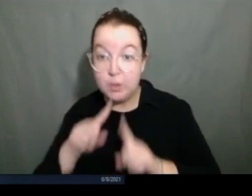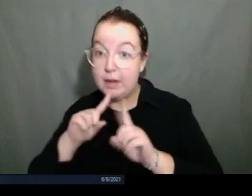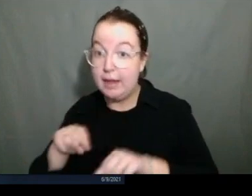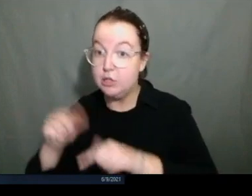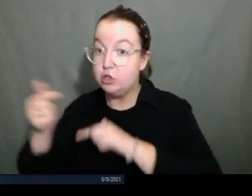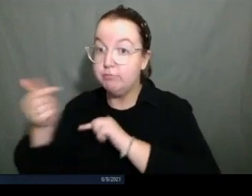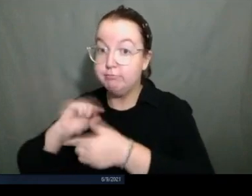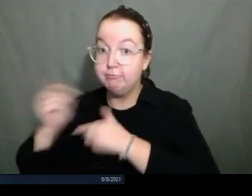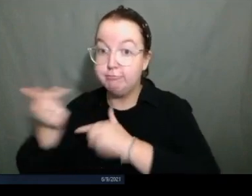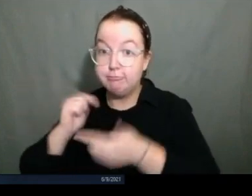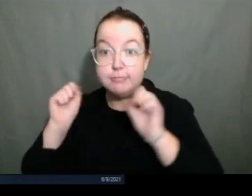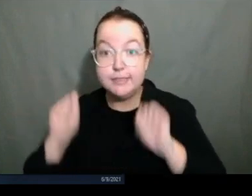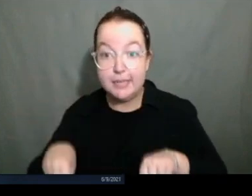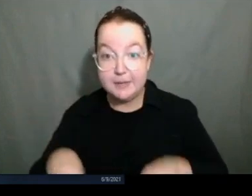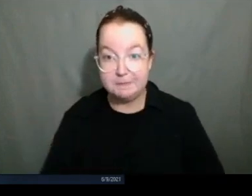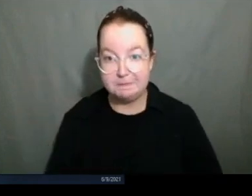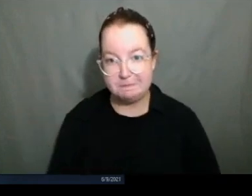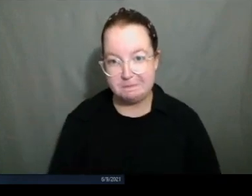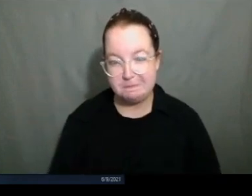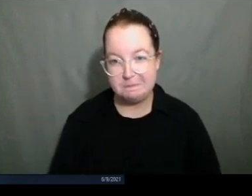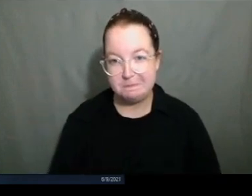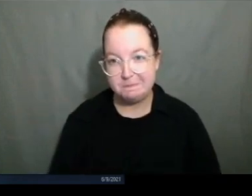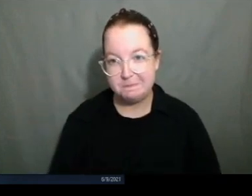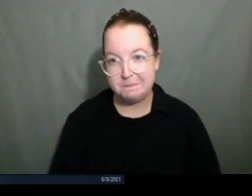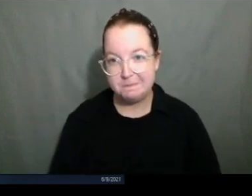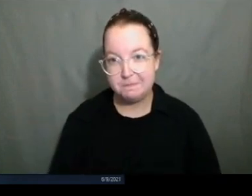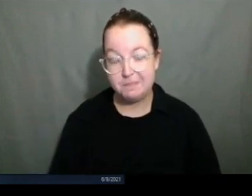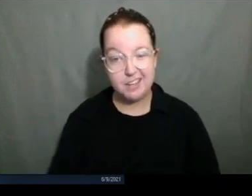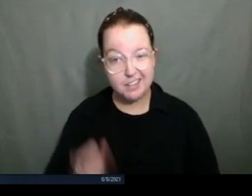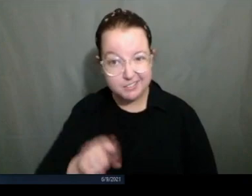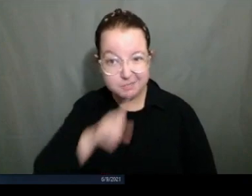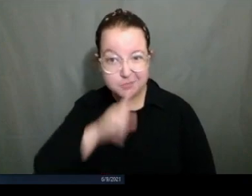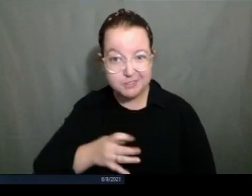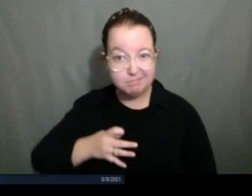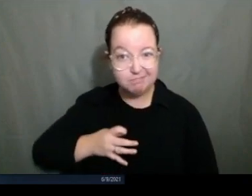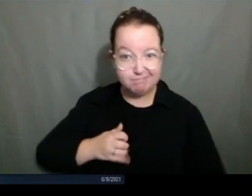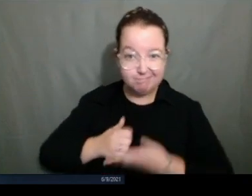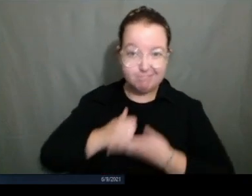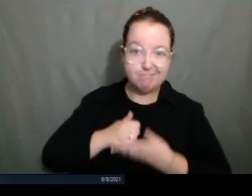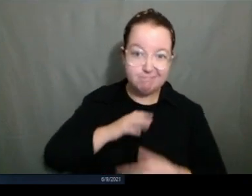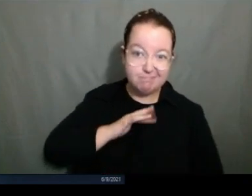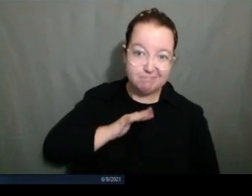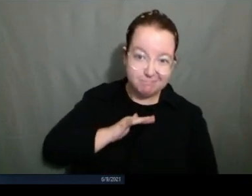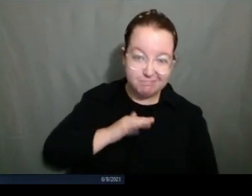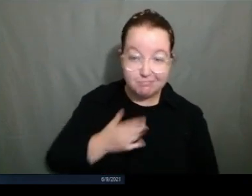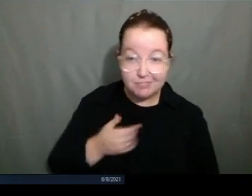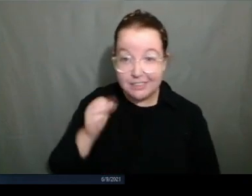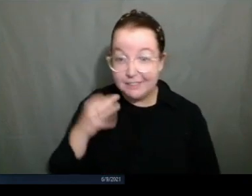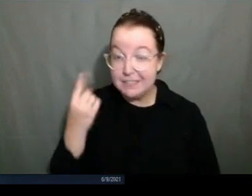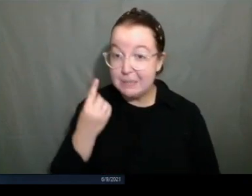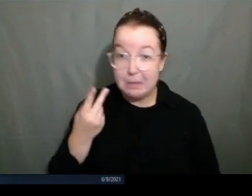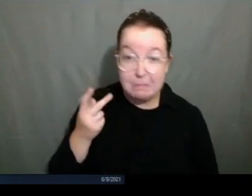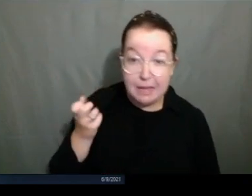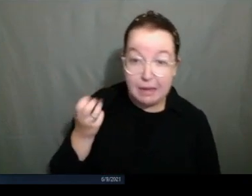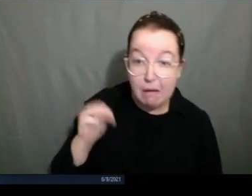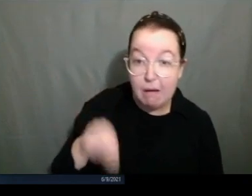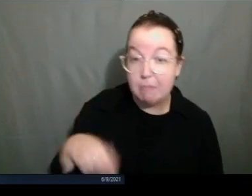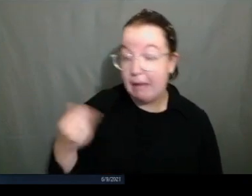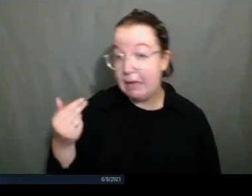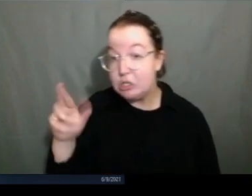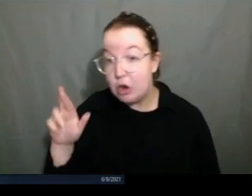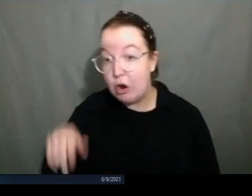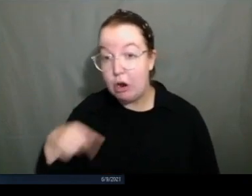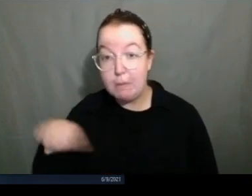them if you have any follow-up questions. So just a really helpful tool if you ever have any PayCom, HR, or payroll